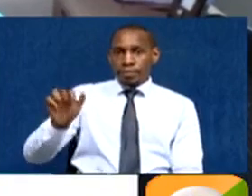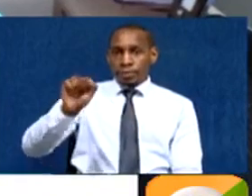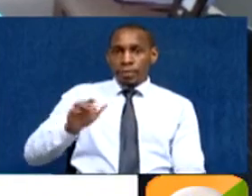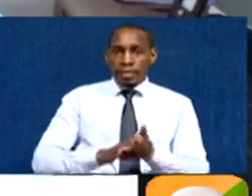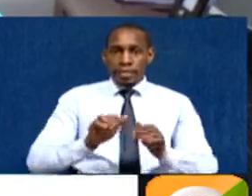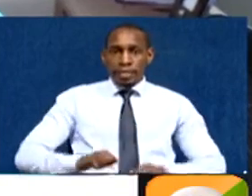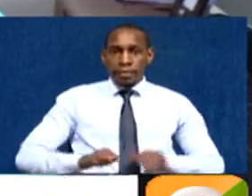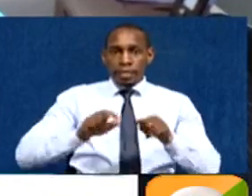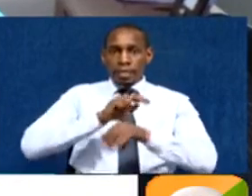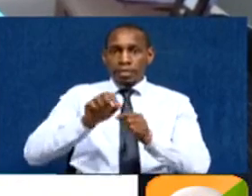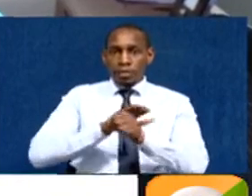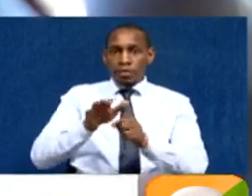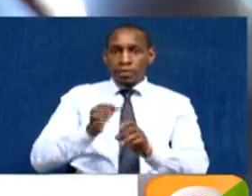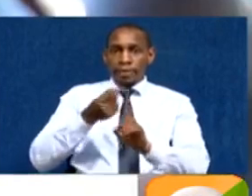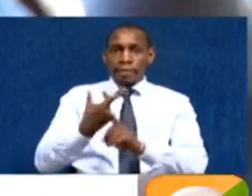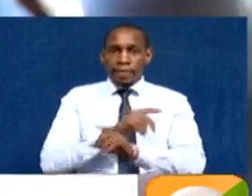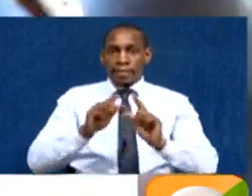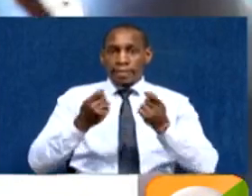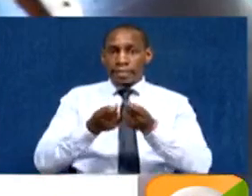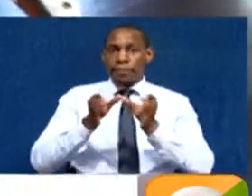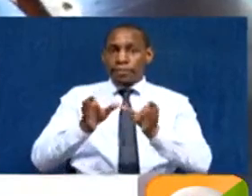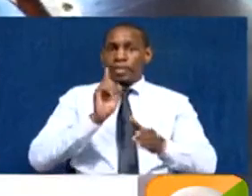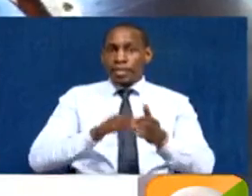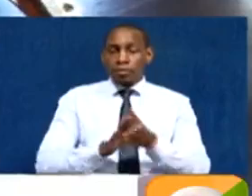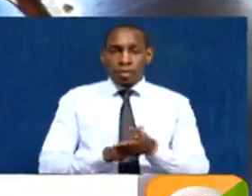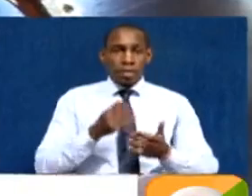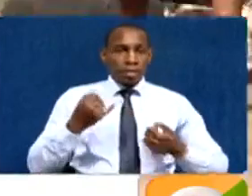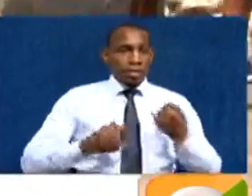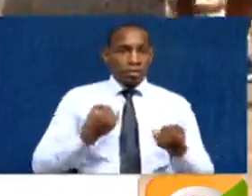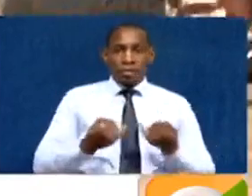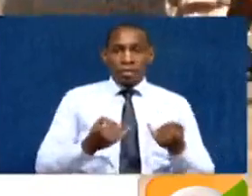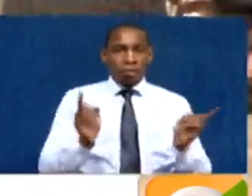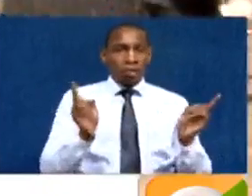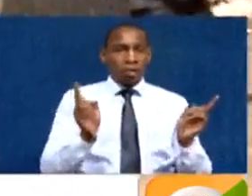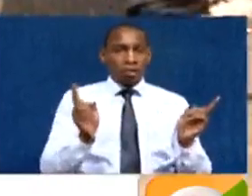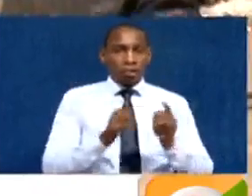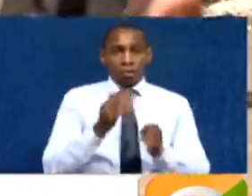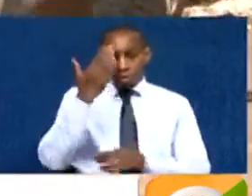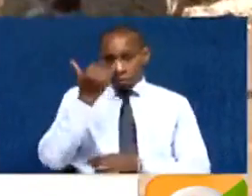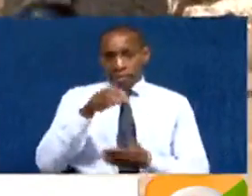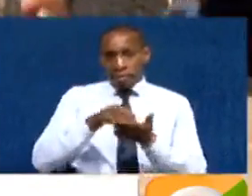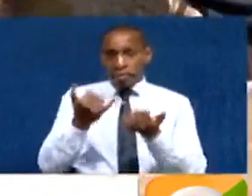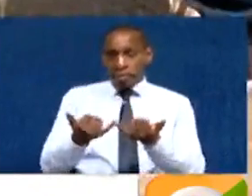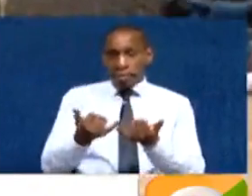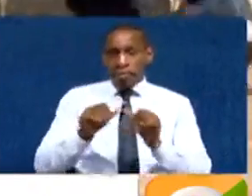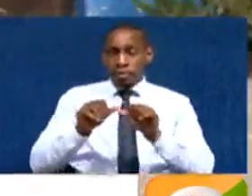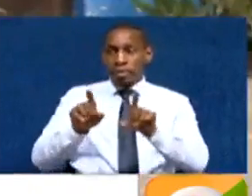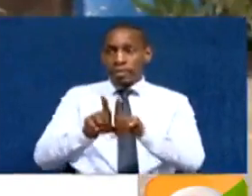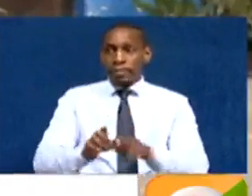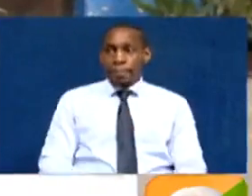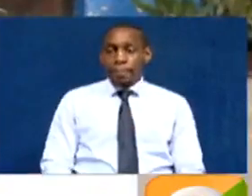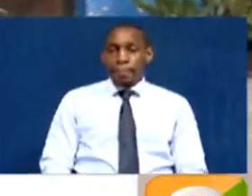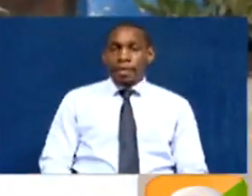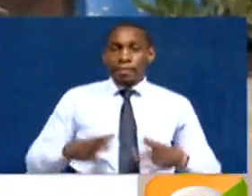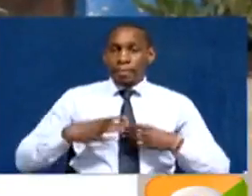of the National COVID-19 Vaccines Task Force, says the excitement may be short-lived if the current scenario is anything to go by.